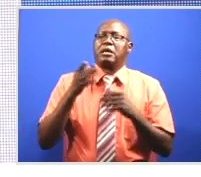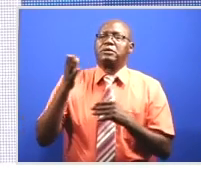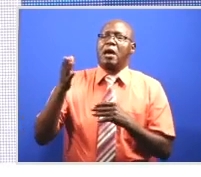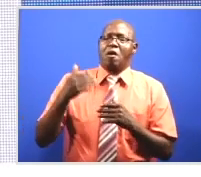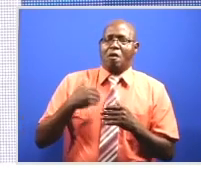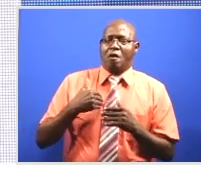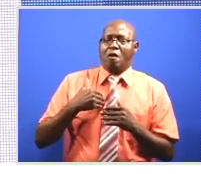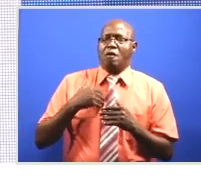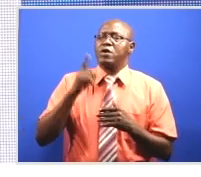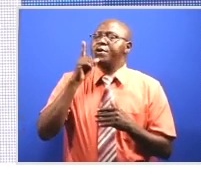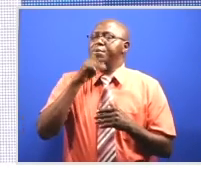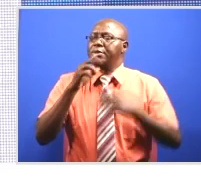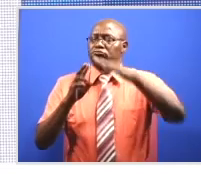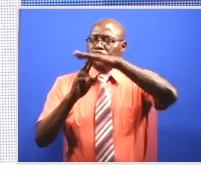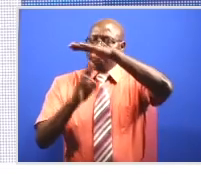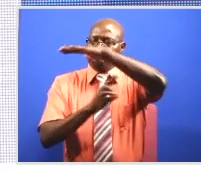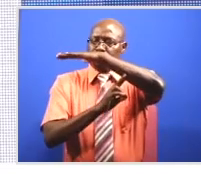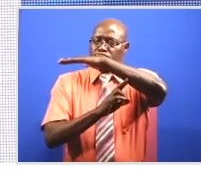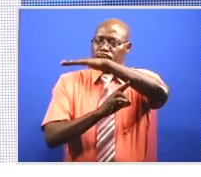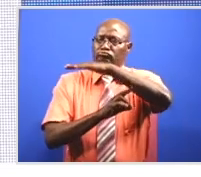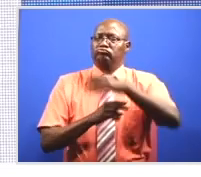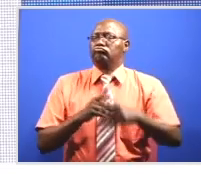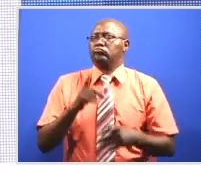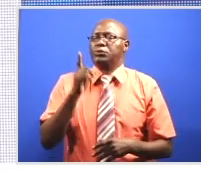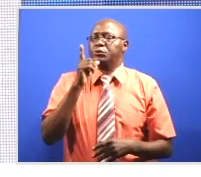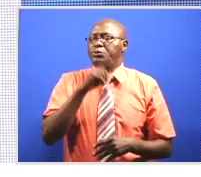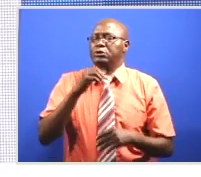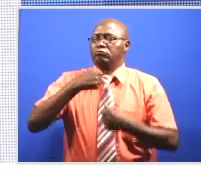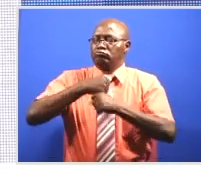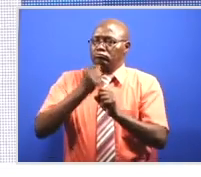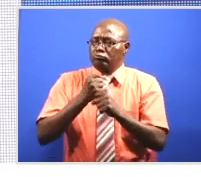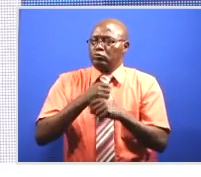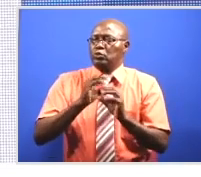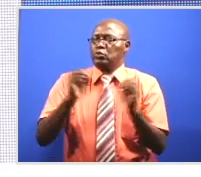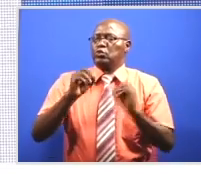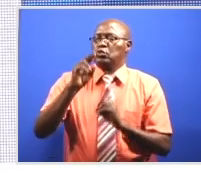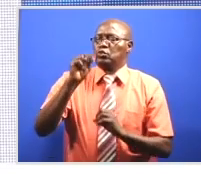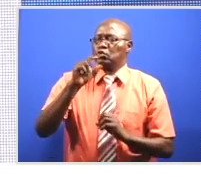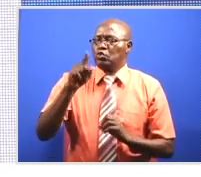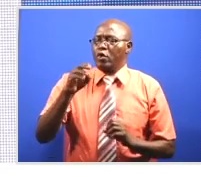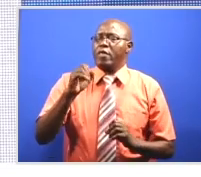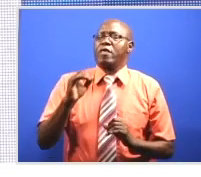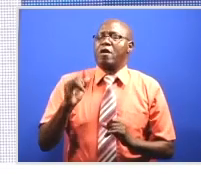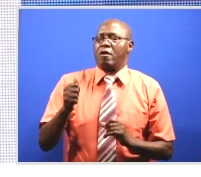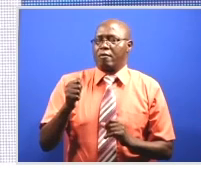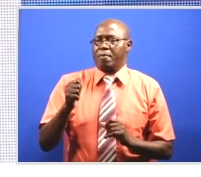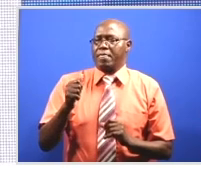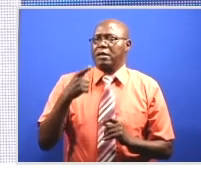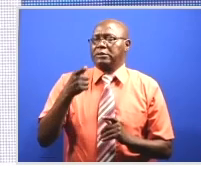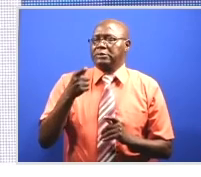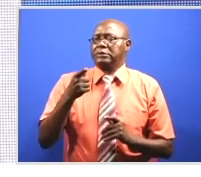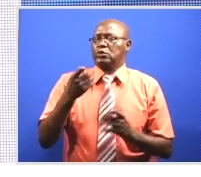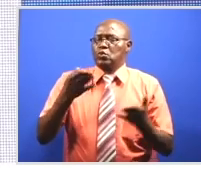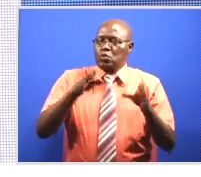vital bridge across River Nzoia, resulting to the collapse of the local economy. According to the residents, the closure of the old